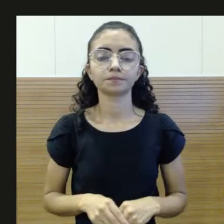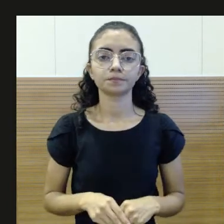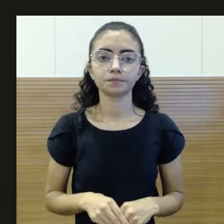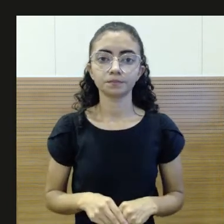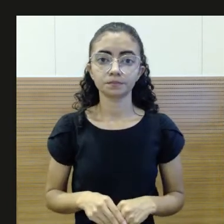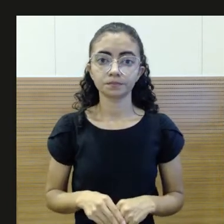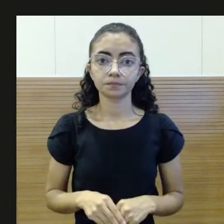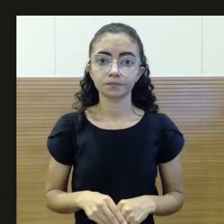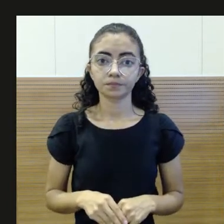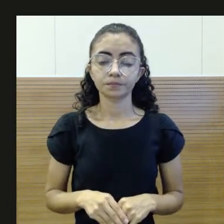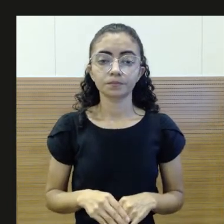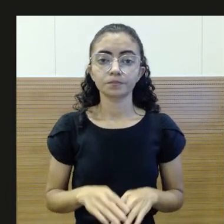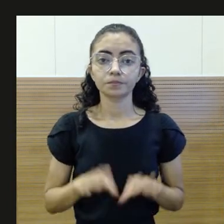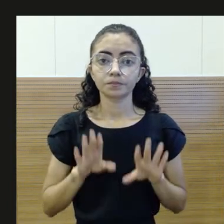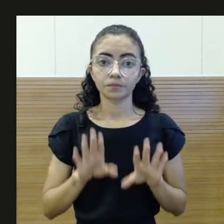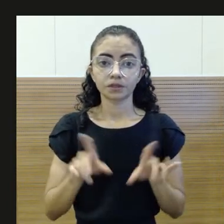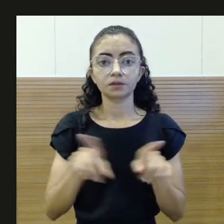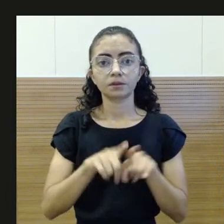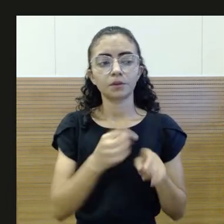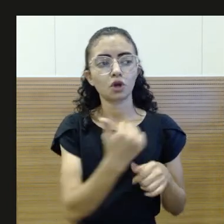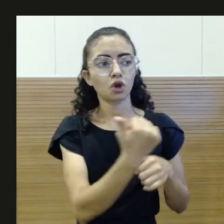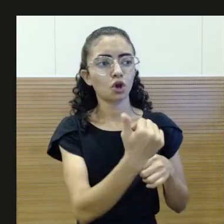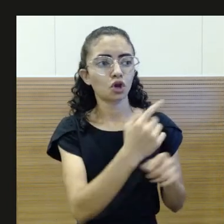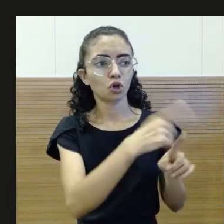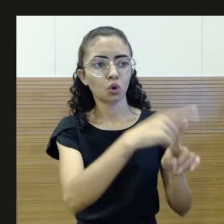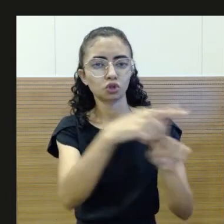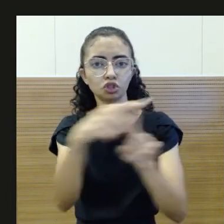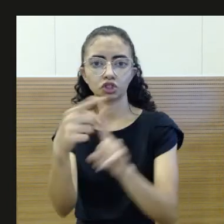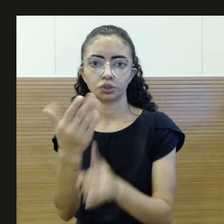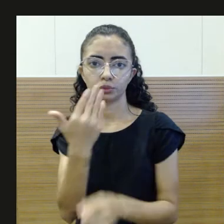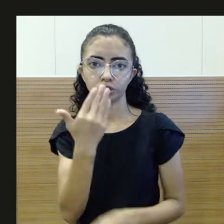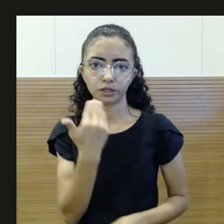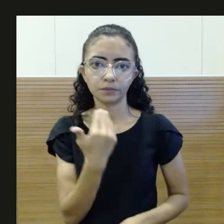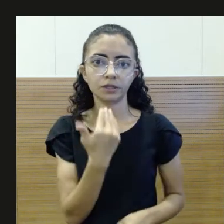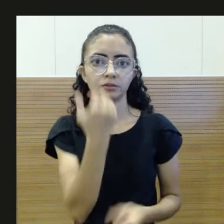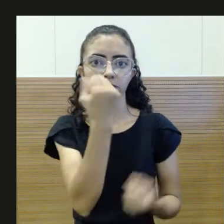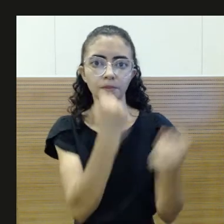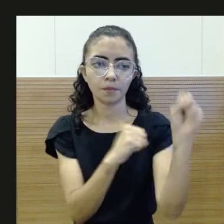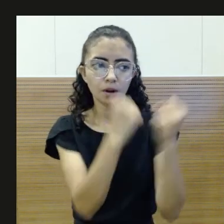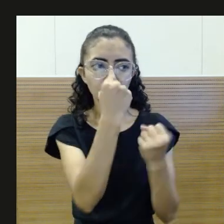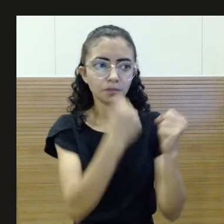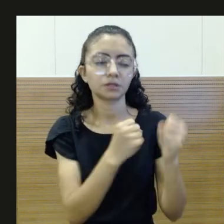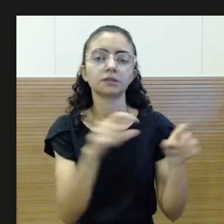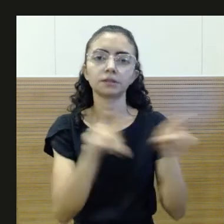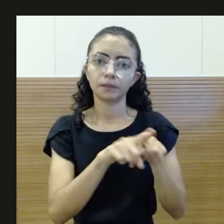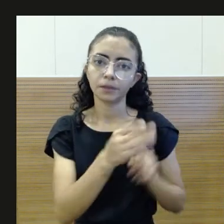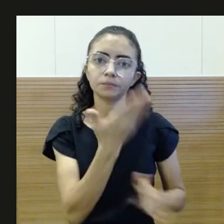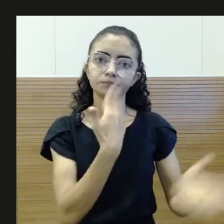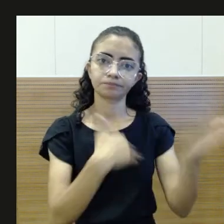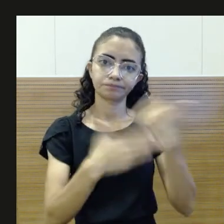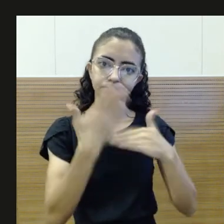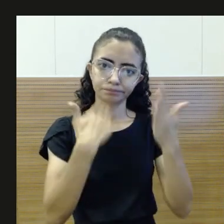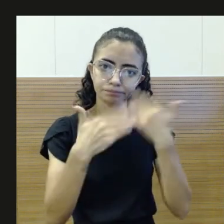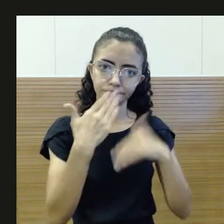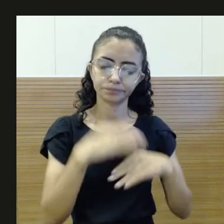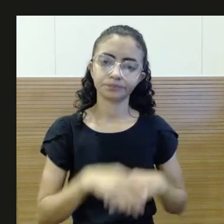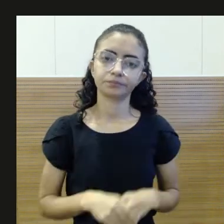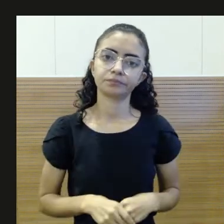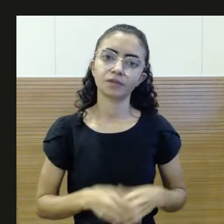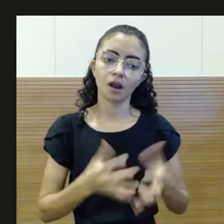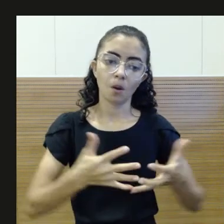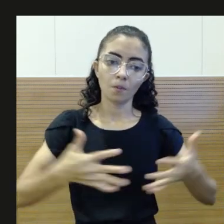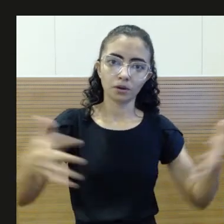that we adopt since 2014, considering this nutrition standards that we have identified. And what are the standards